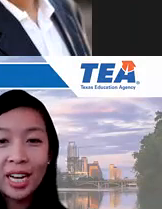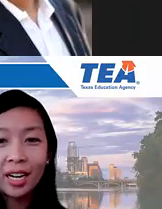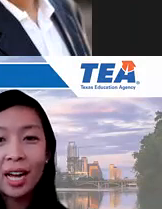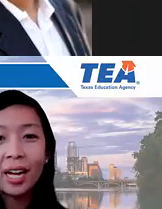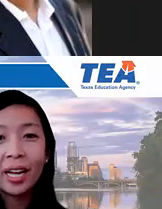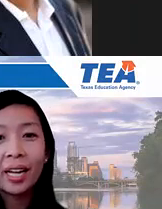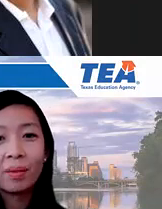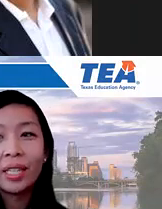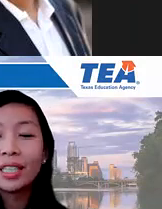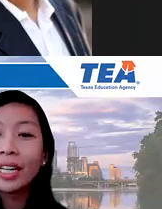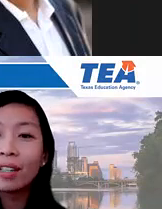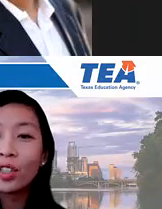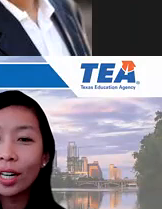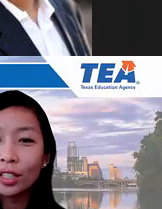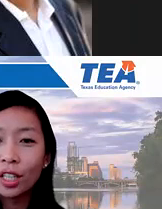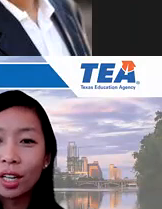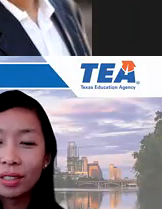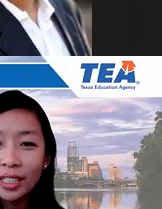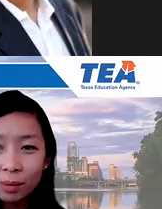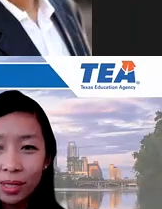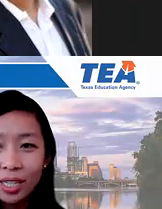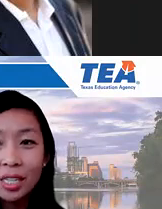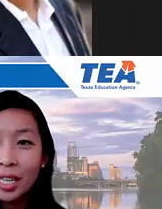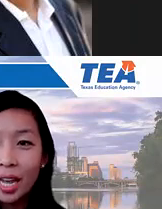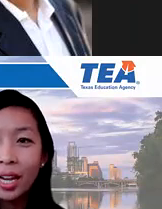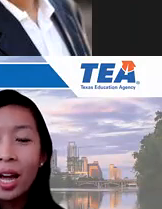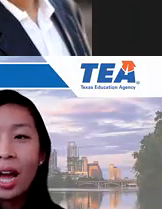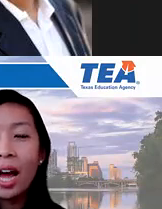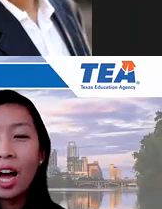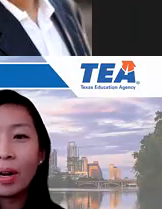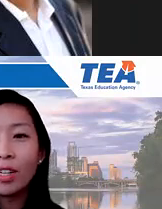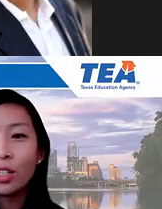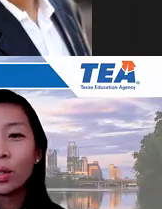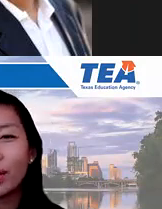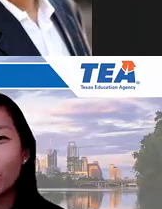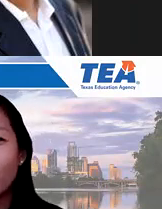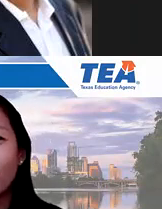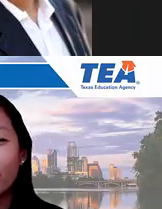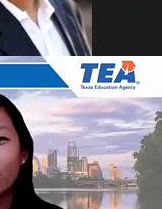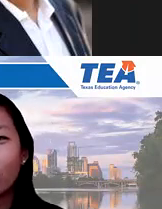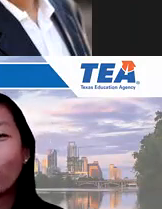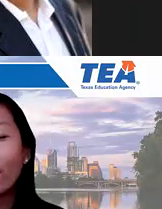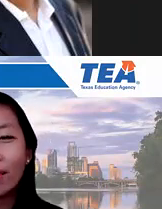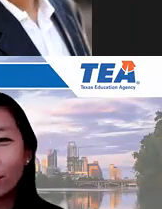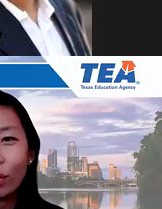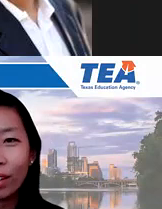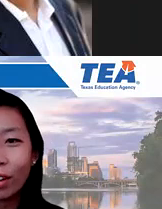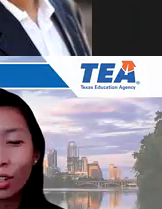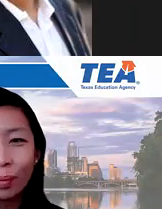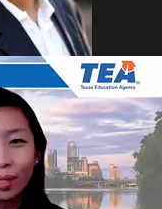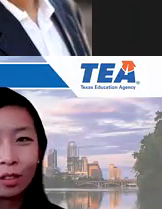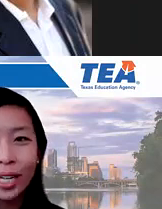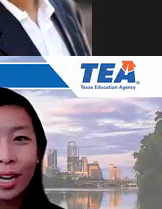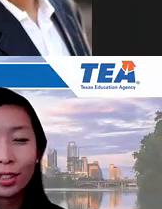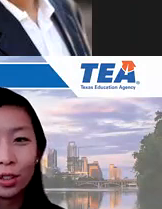Iris Tien. I am the Executive Director of Assessment at TEA. Let me actually, before I even move any farther,